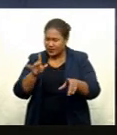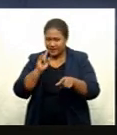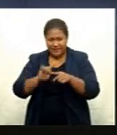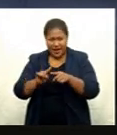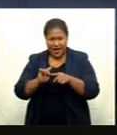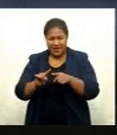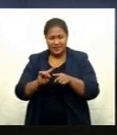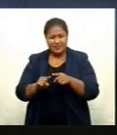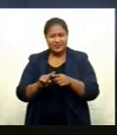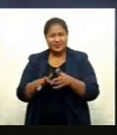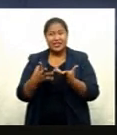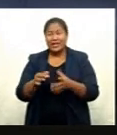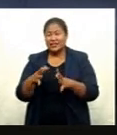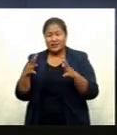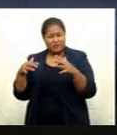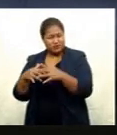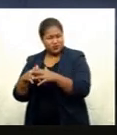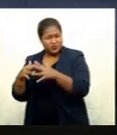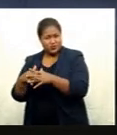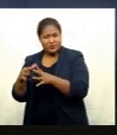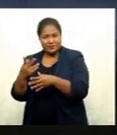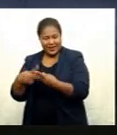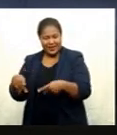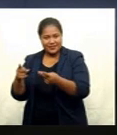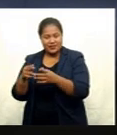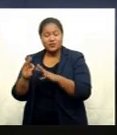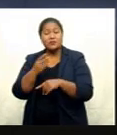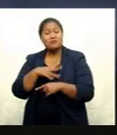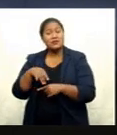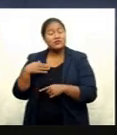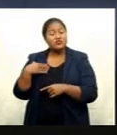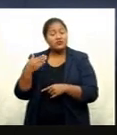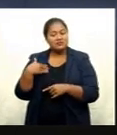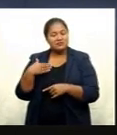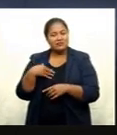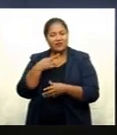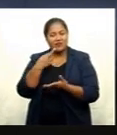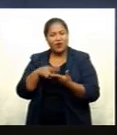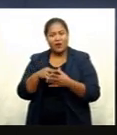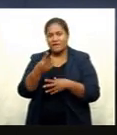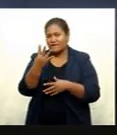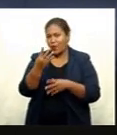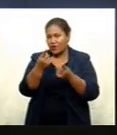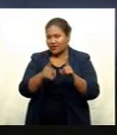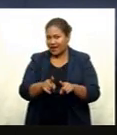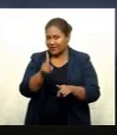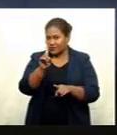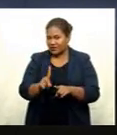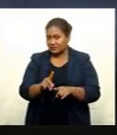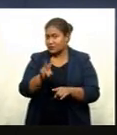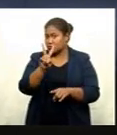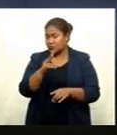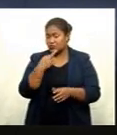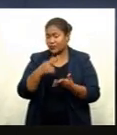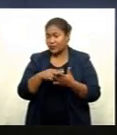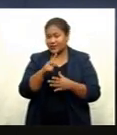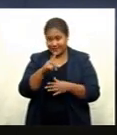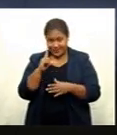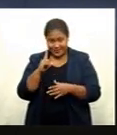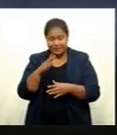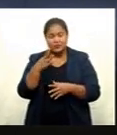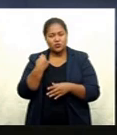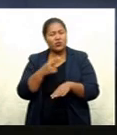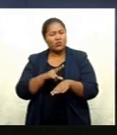in densely populated areas. The ministry has also recorded 4 deaths today. 2 were reported yesterday, and the